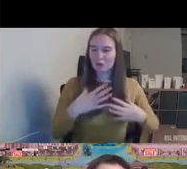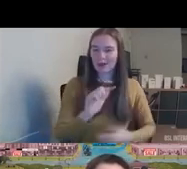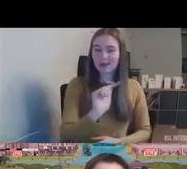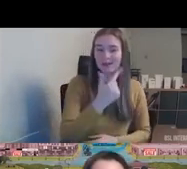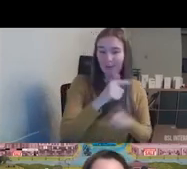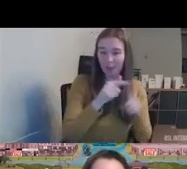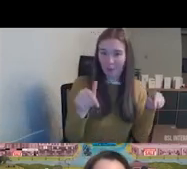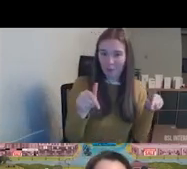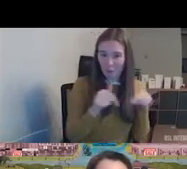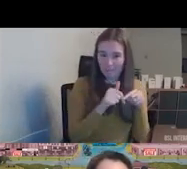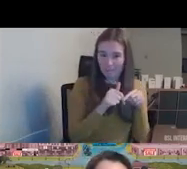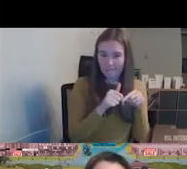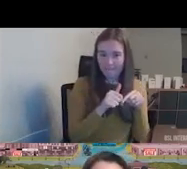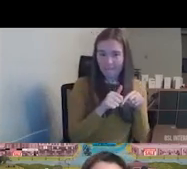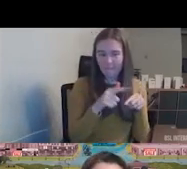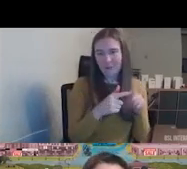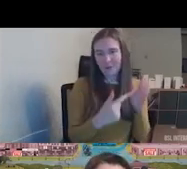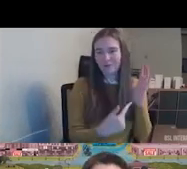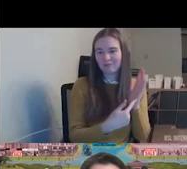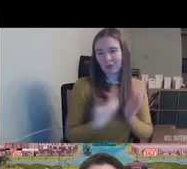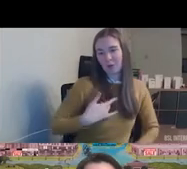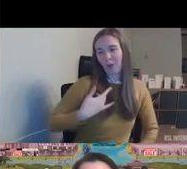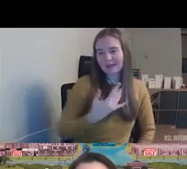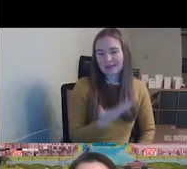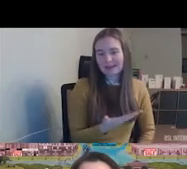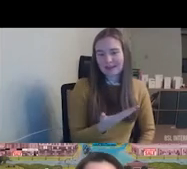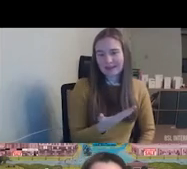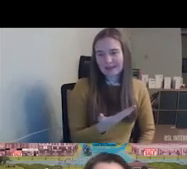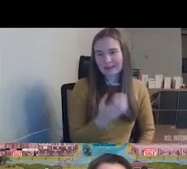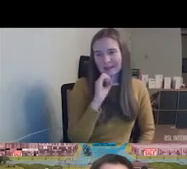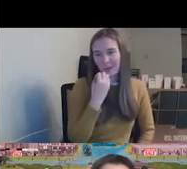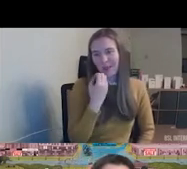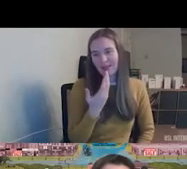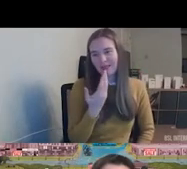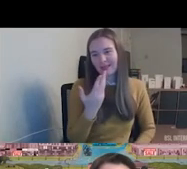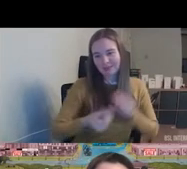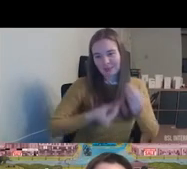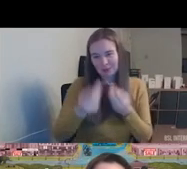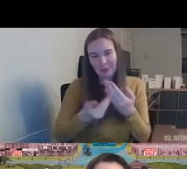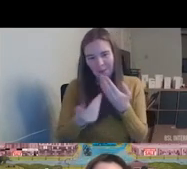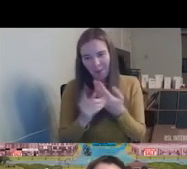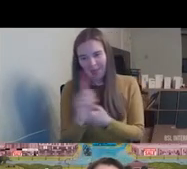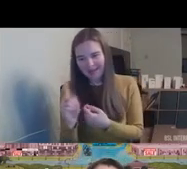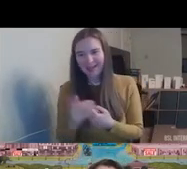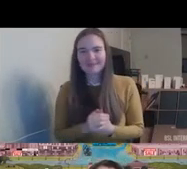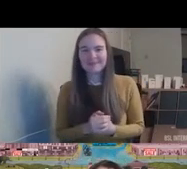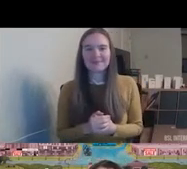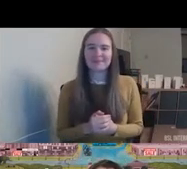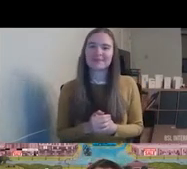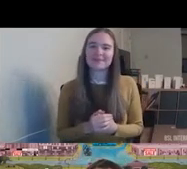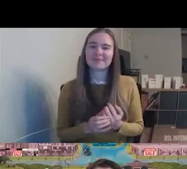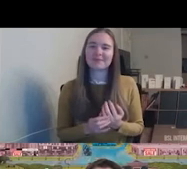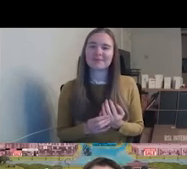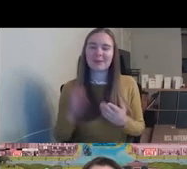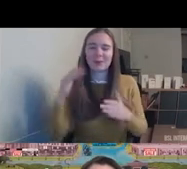which is the toilets, which we'll also talk more about later. And so on entering the pavilion,